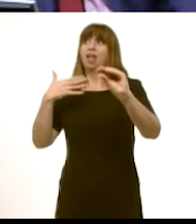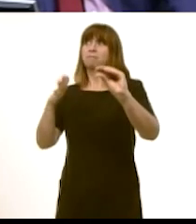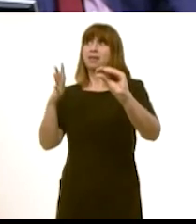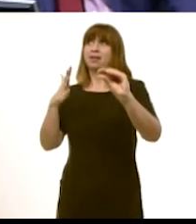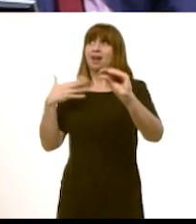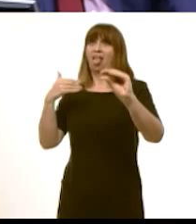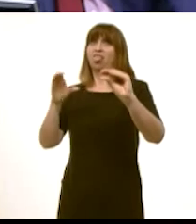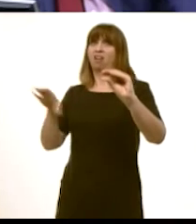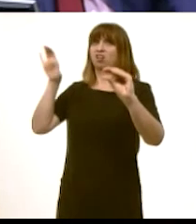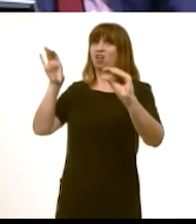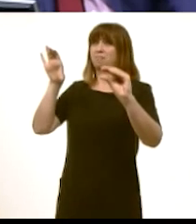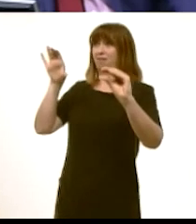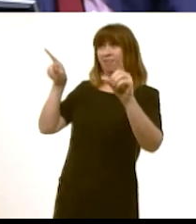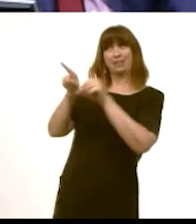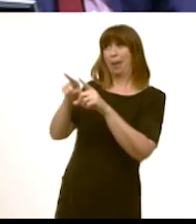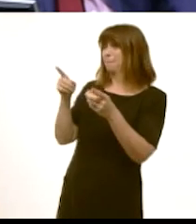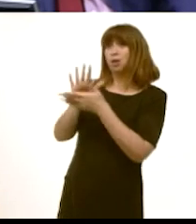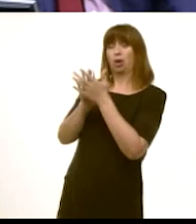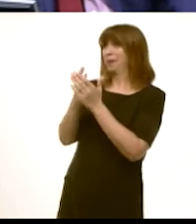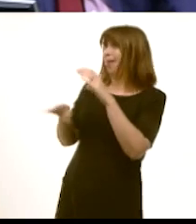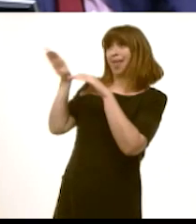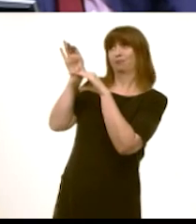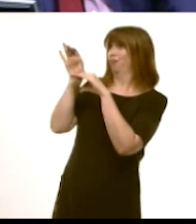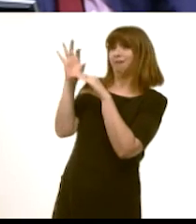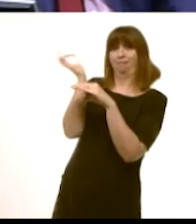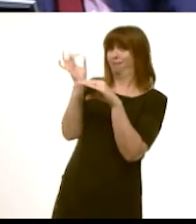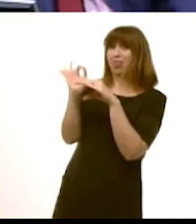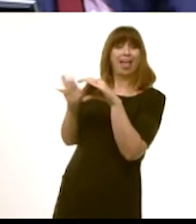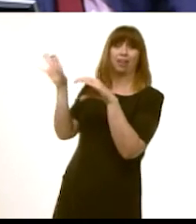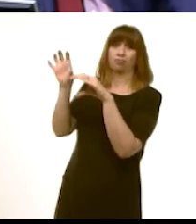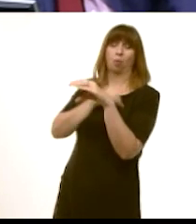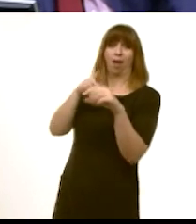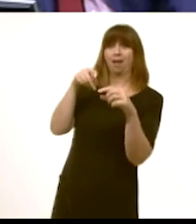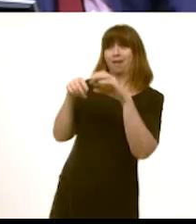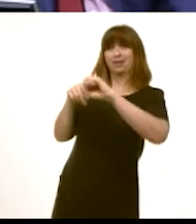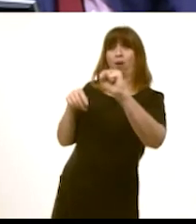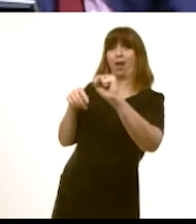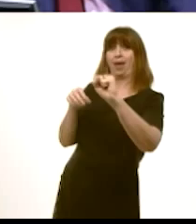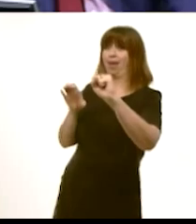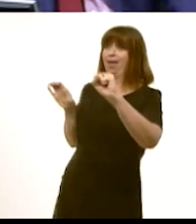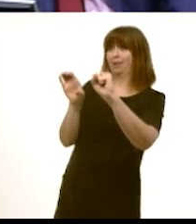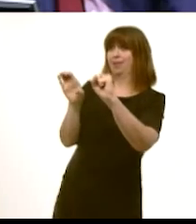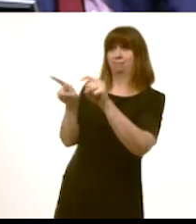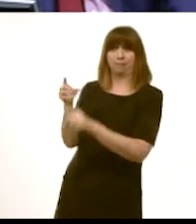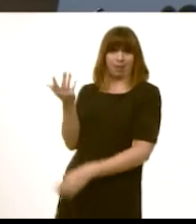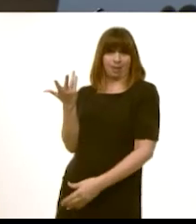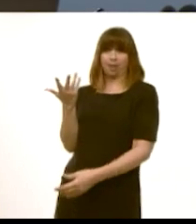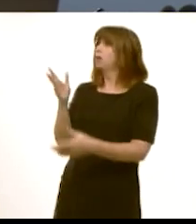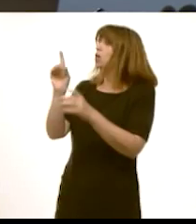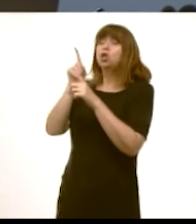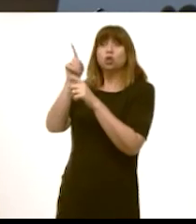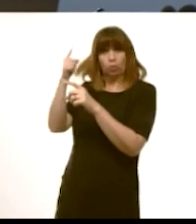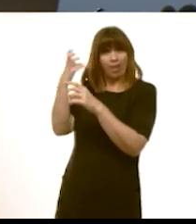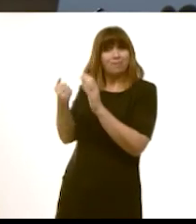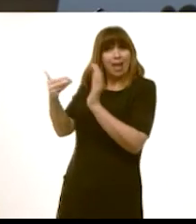happens. So if he thinks there's a consequential in those circumstances, then I'm afraid his naivety overtakes his perception.